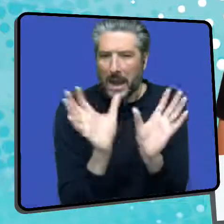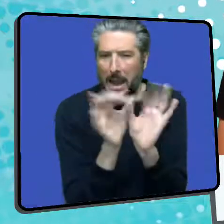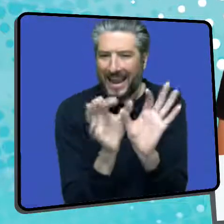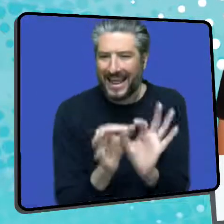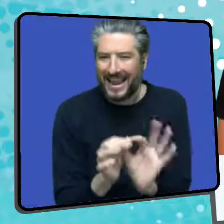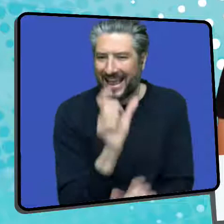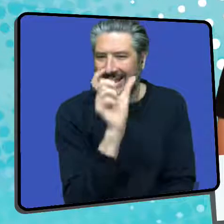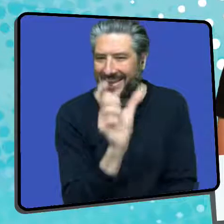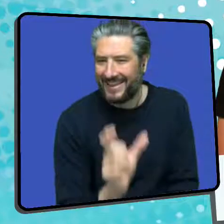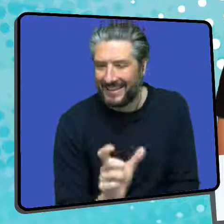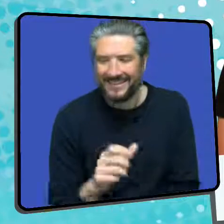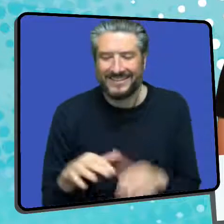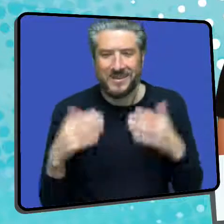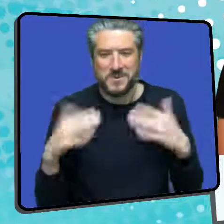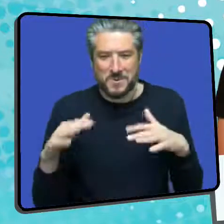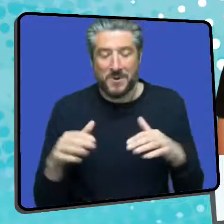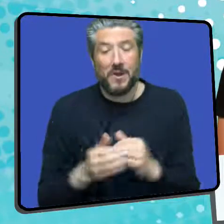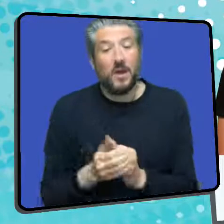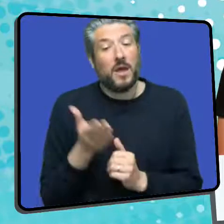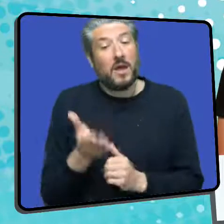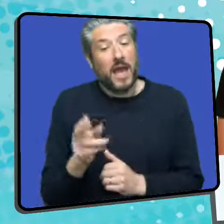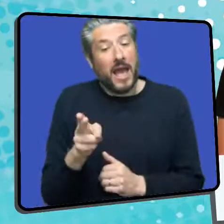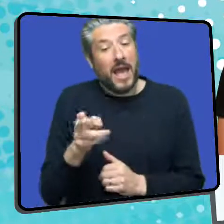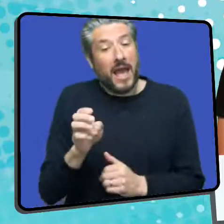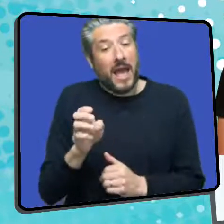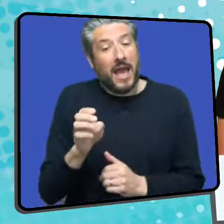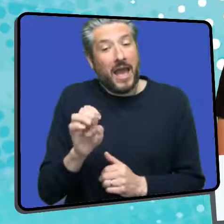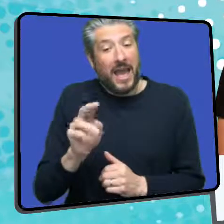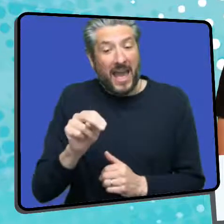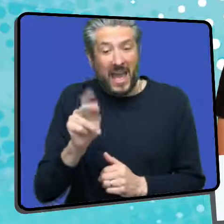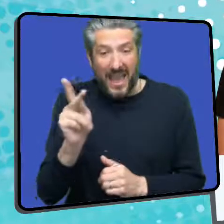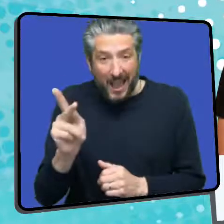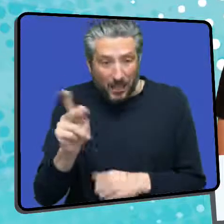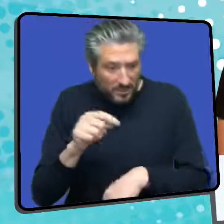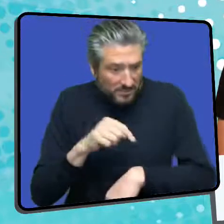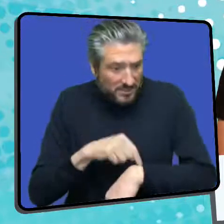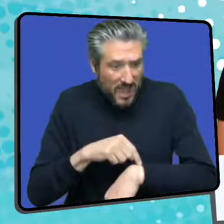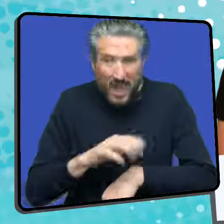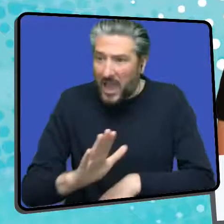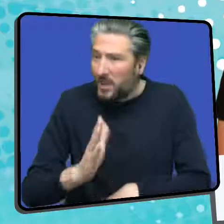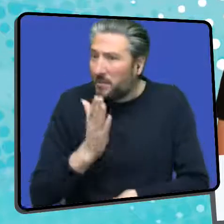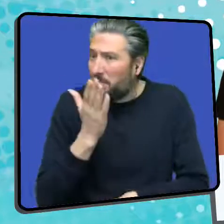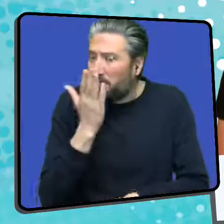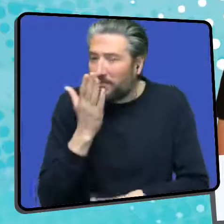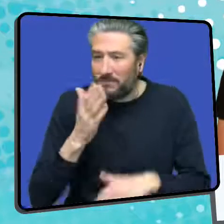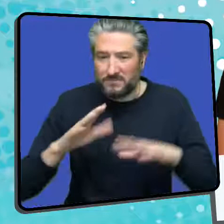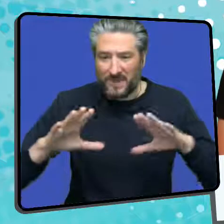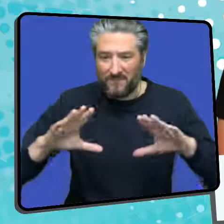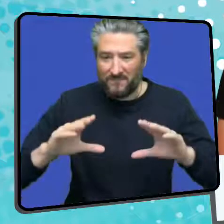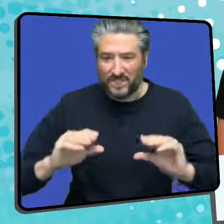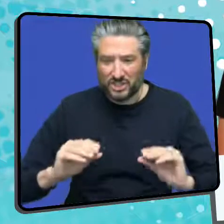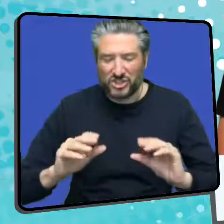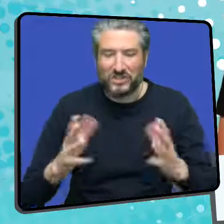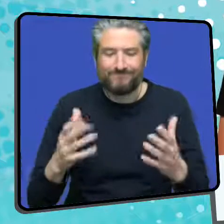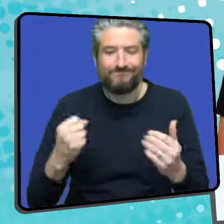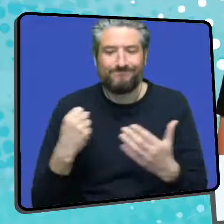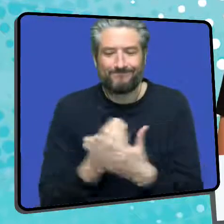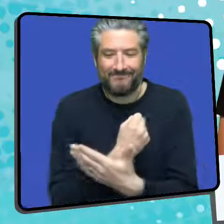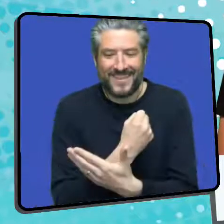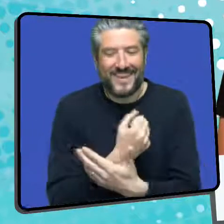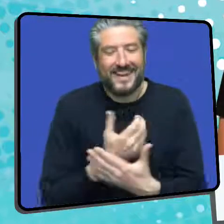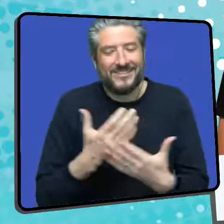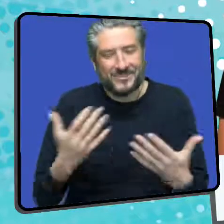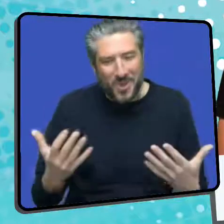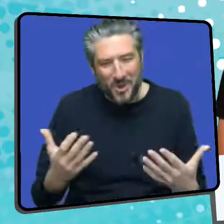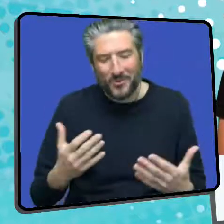Amazing. So Henk, already we've come to the end, as we always do. So to close us out, I just want to say thank you so